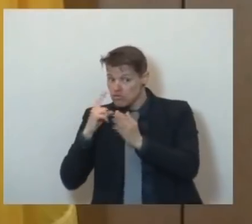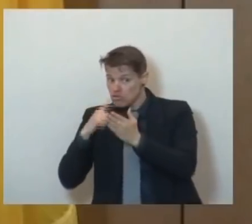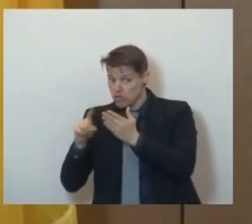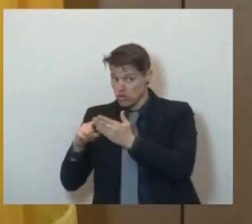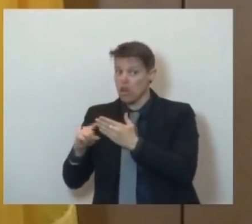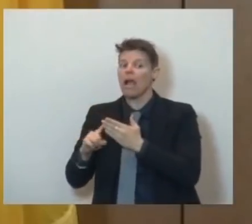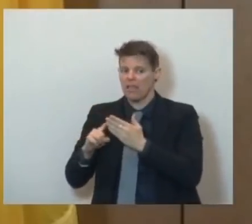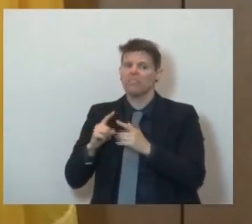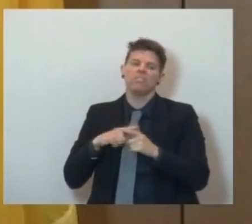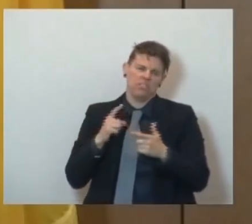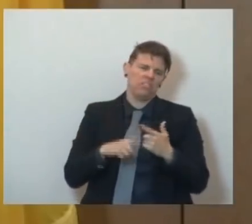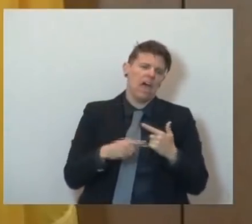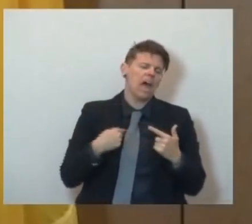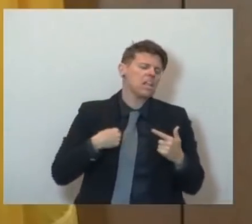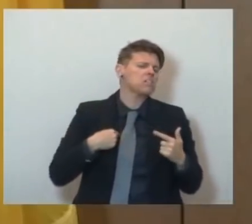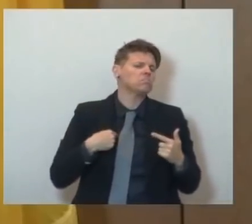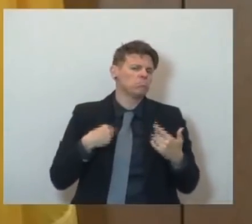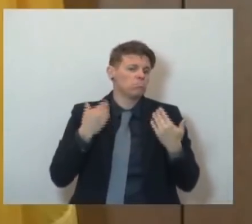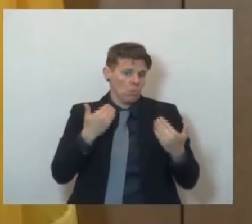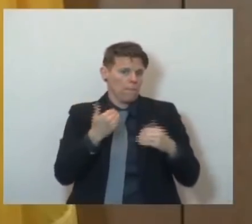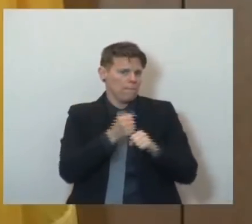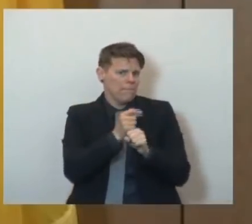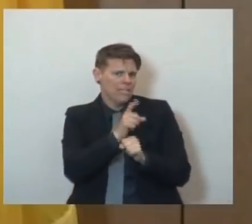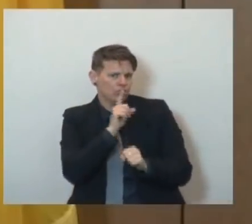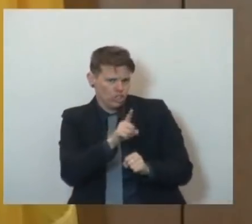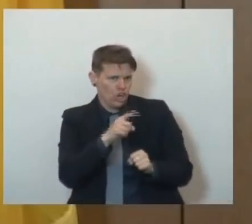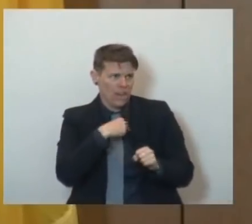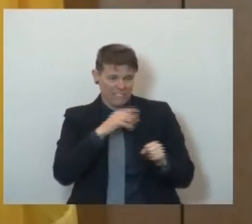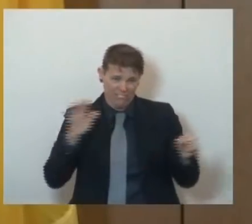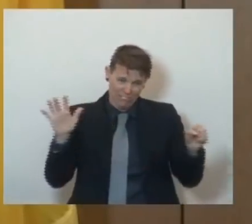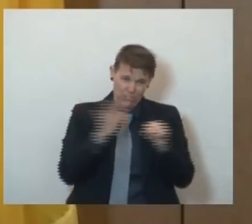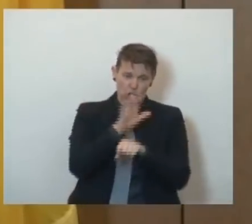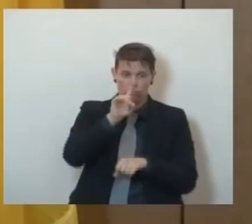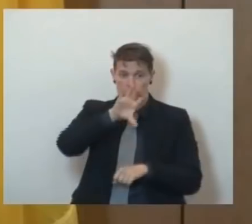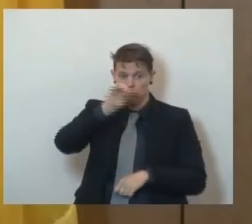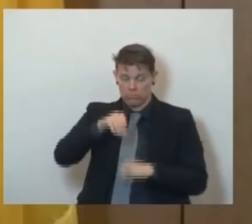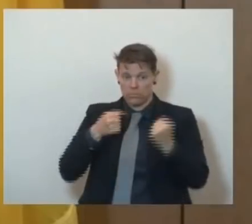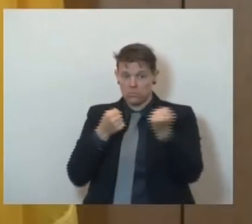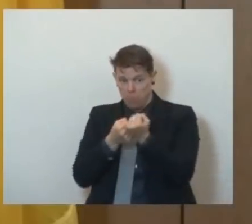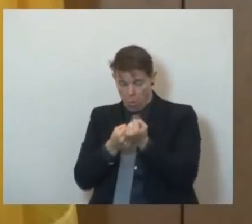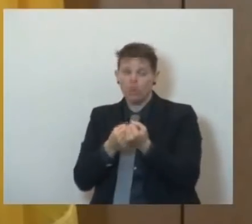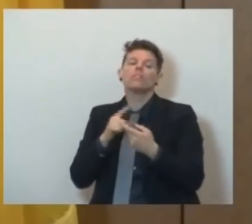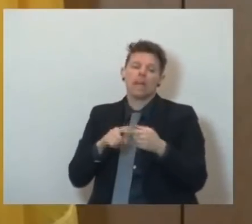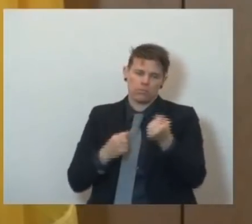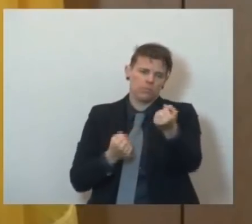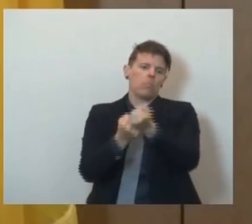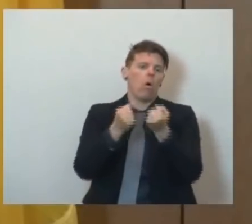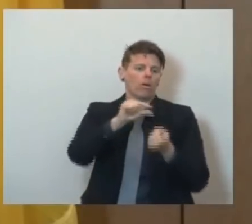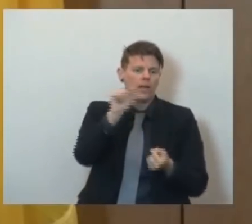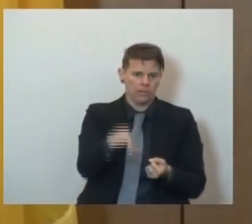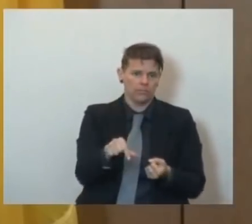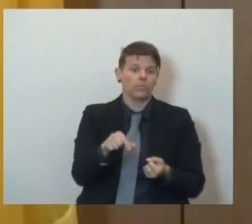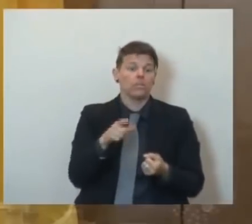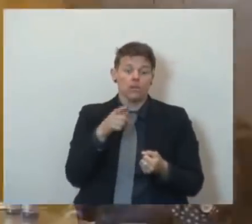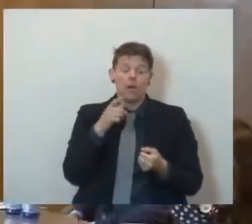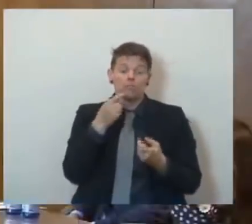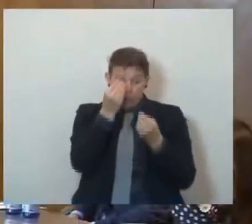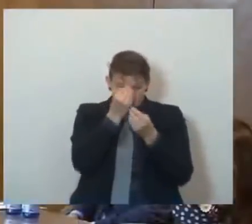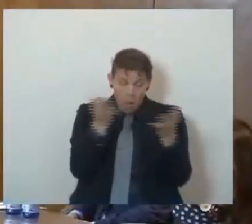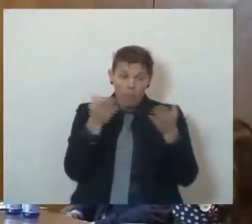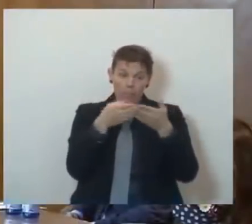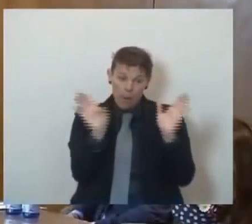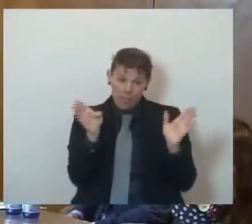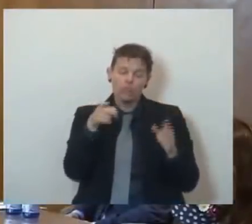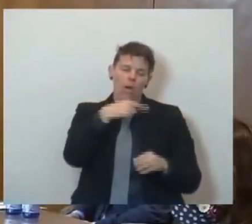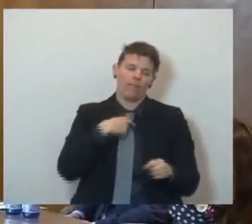they have our full support. To say that publicly, they have our full support. Thank you,